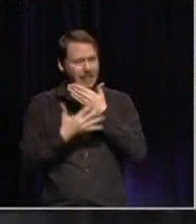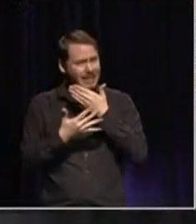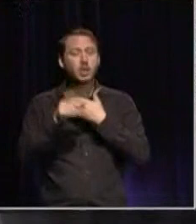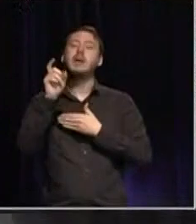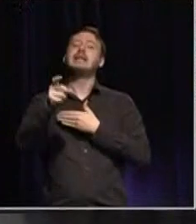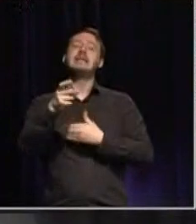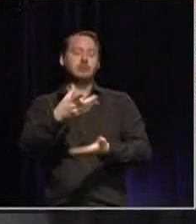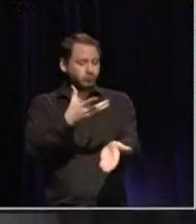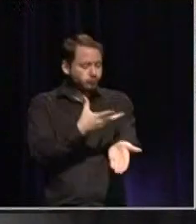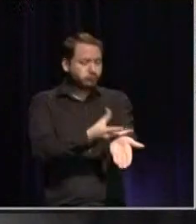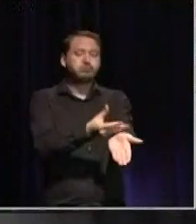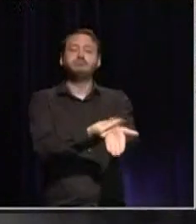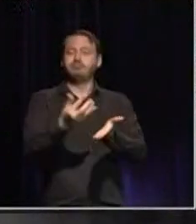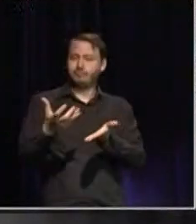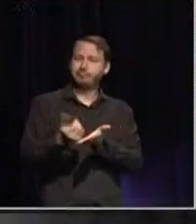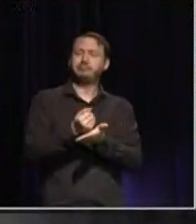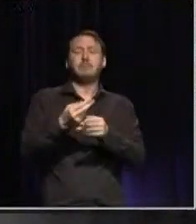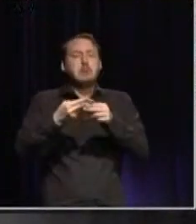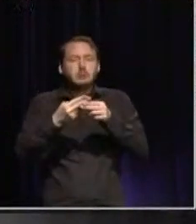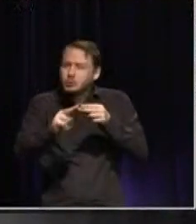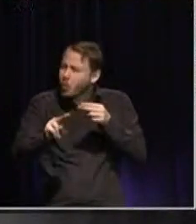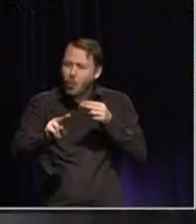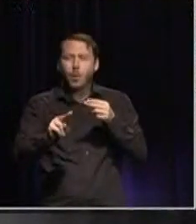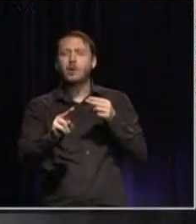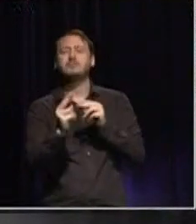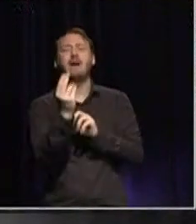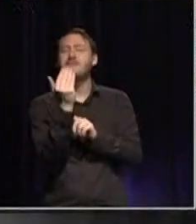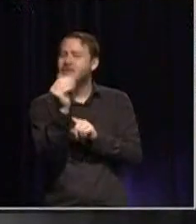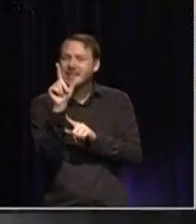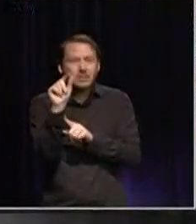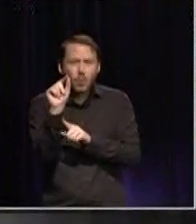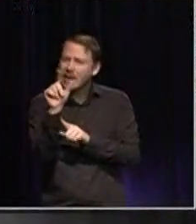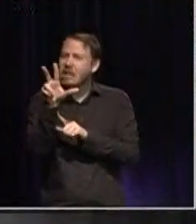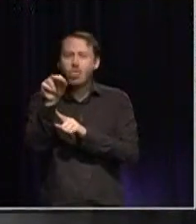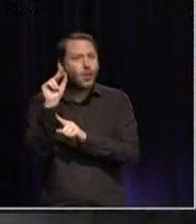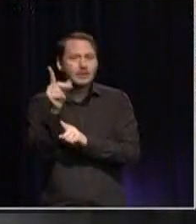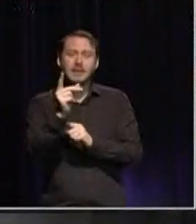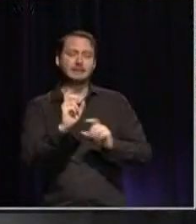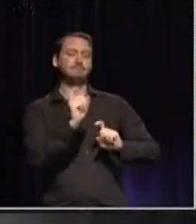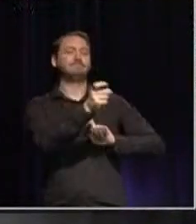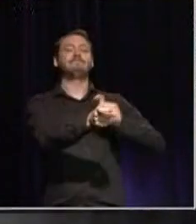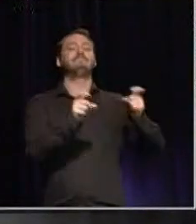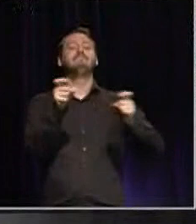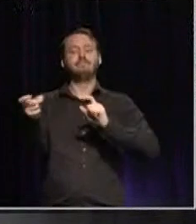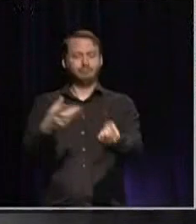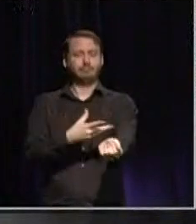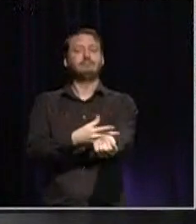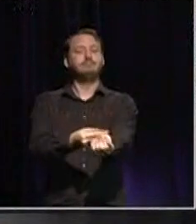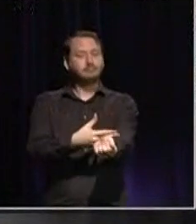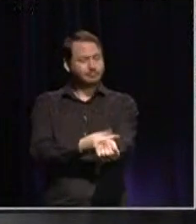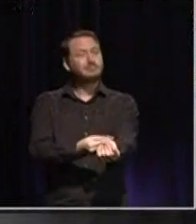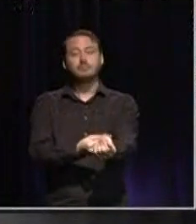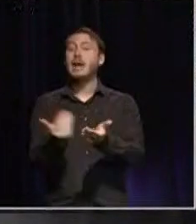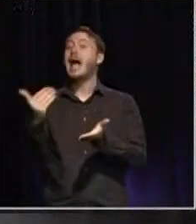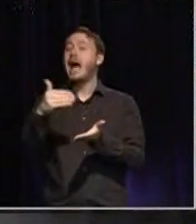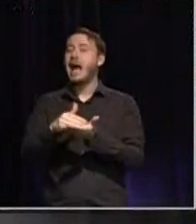to make time, which is a very short period of time that it takes to go make a blood donation, and that's